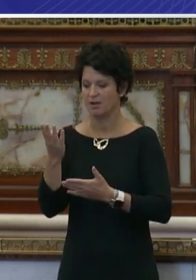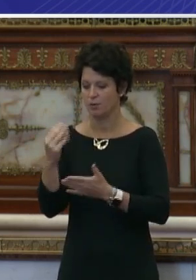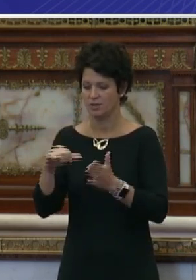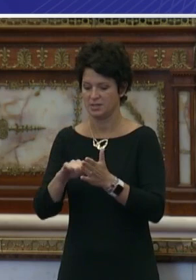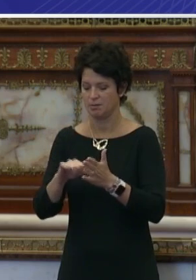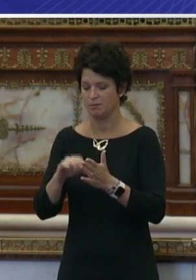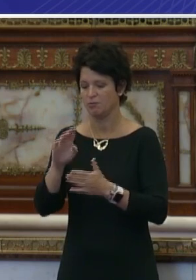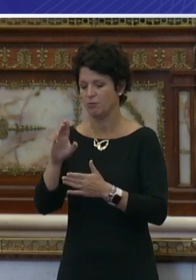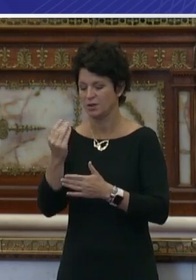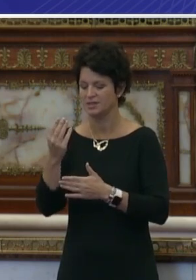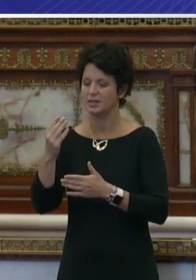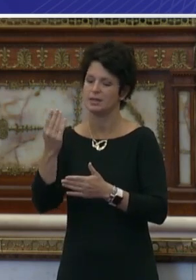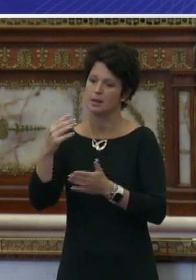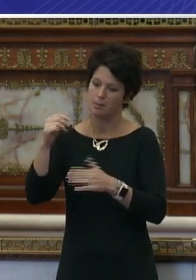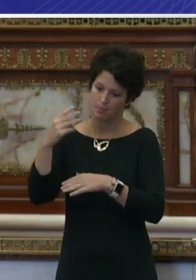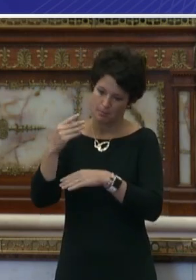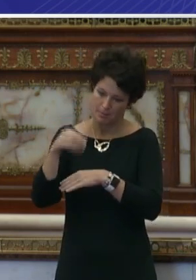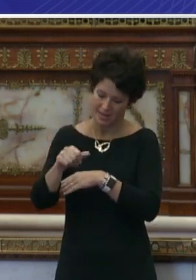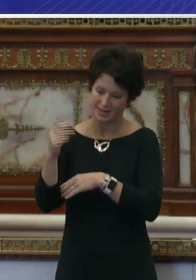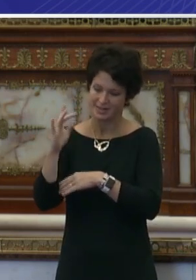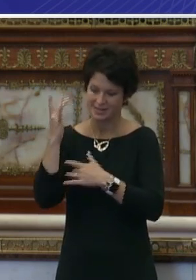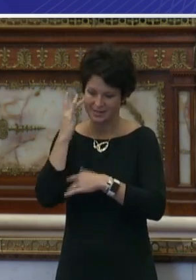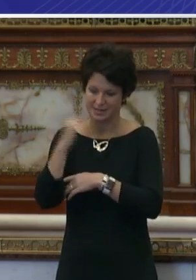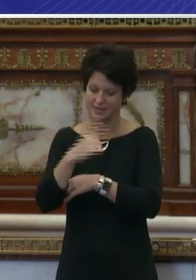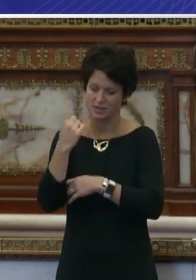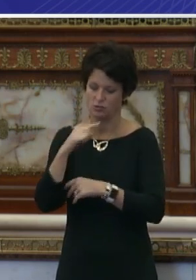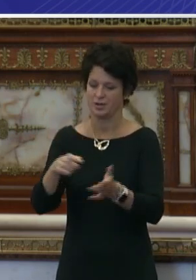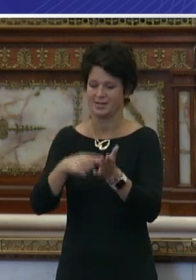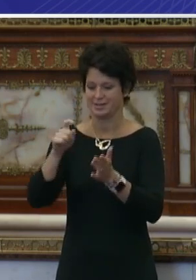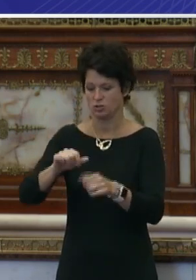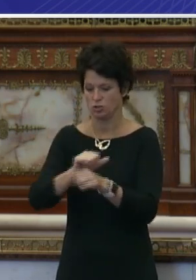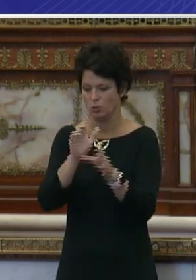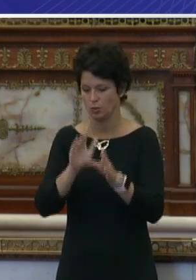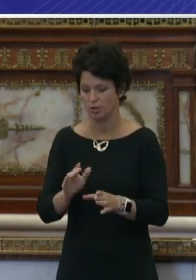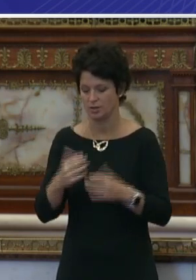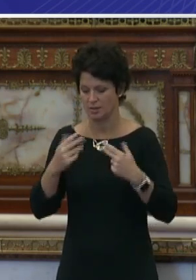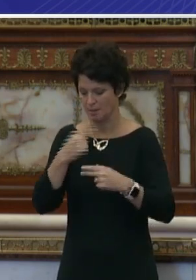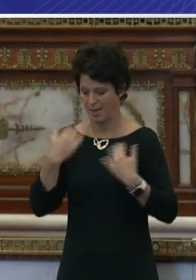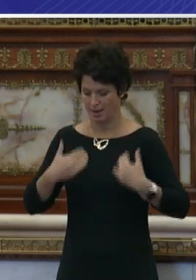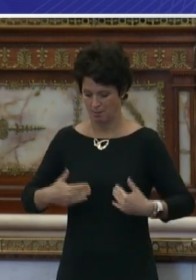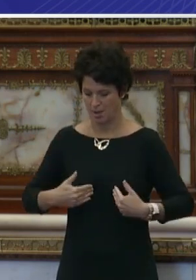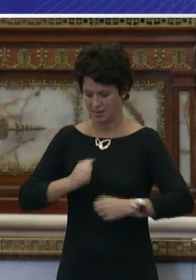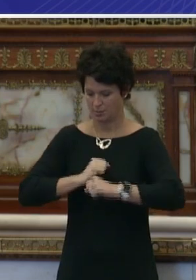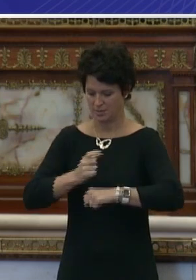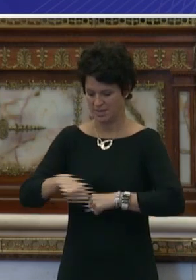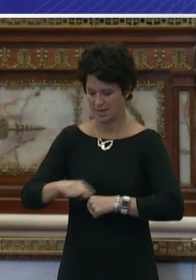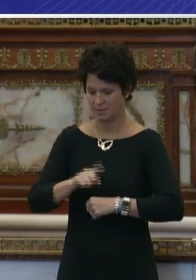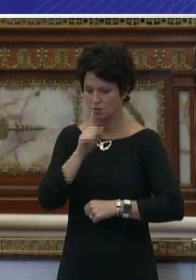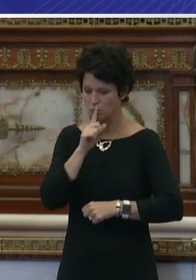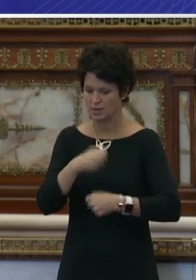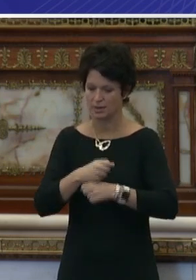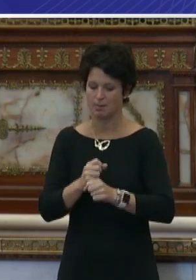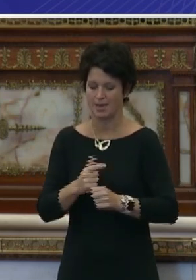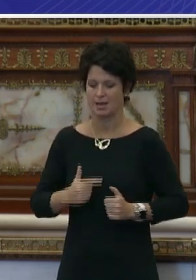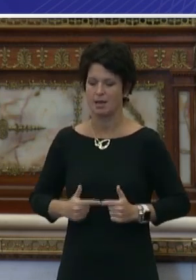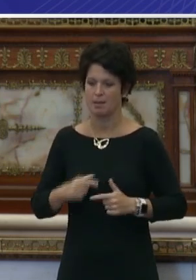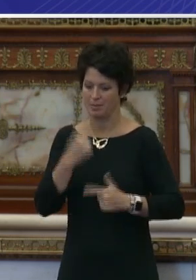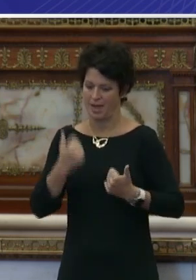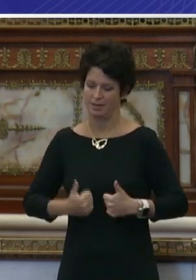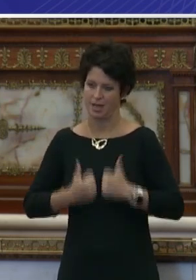sick days for our city's essential workers. Let's take regard for our Black bodies and truly make Black lives matter. Thank you so